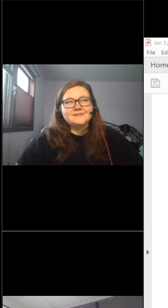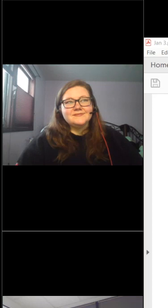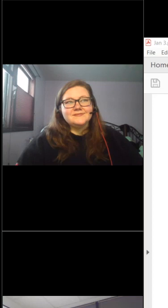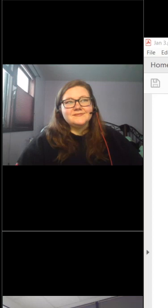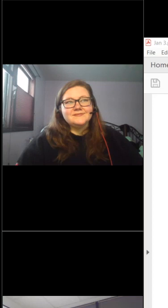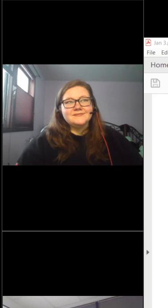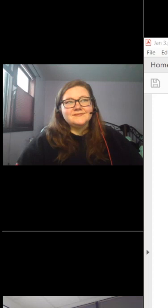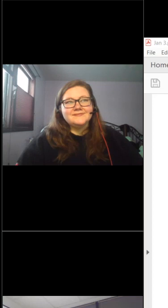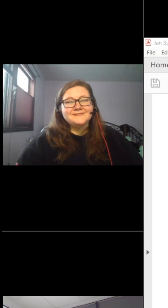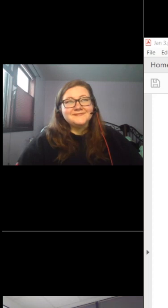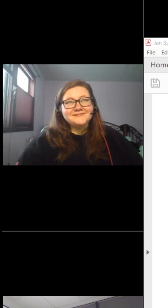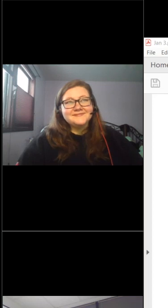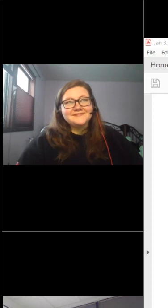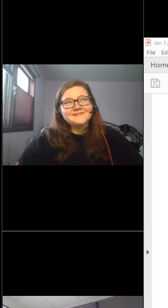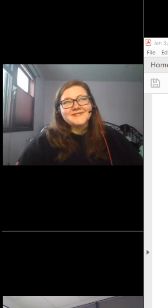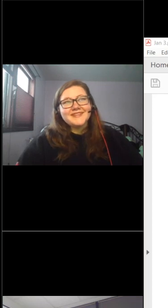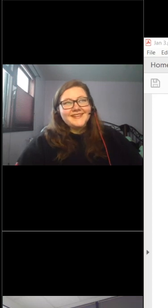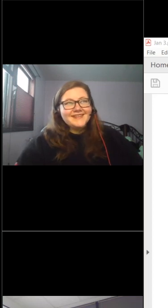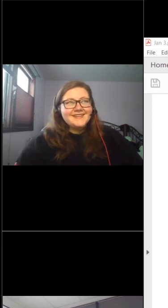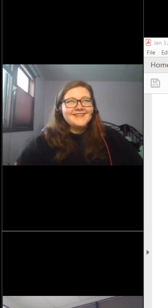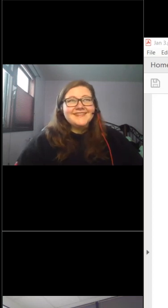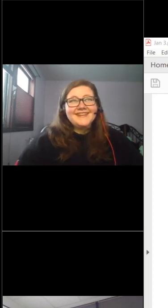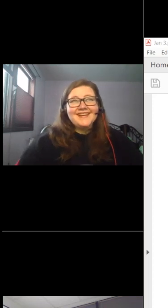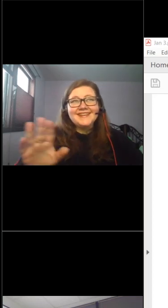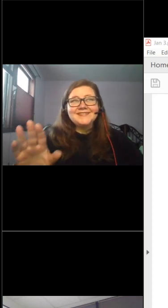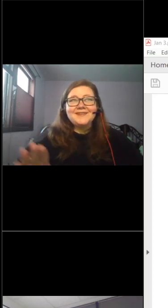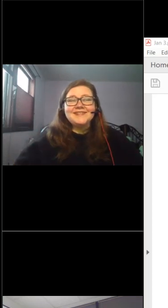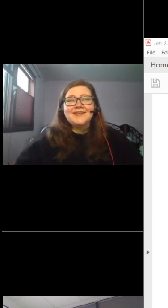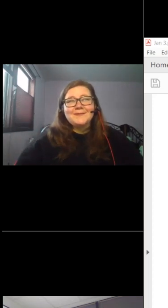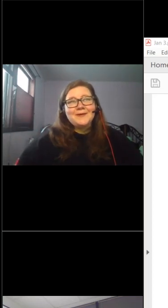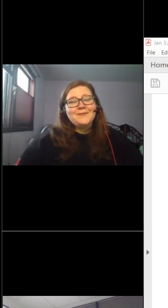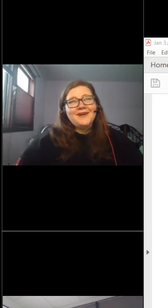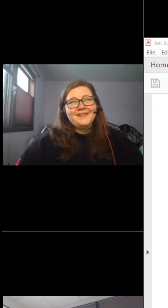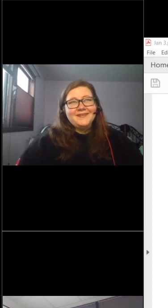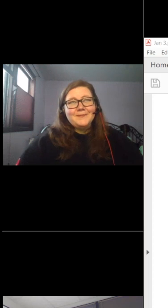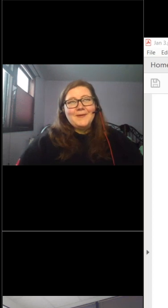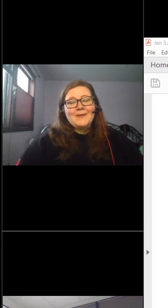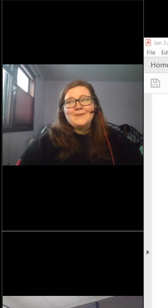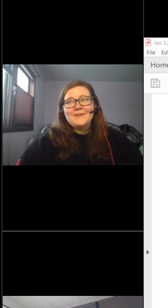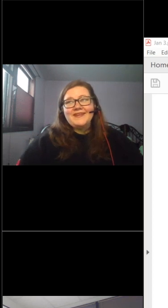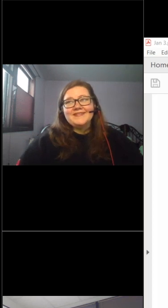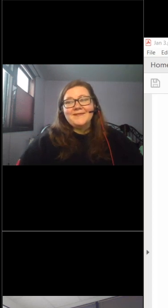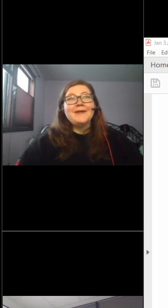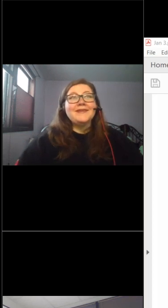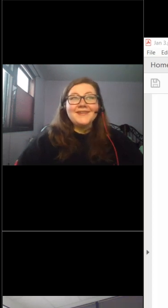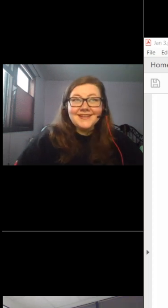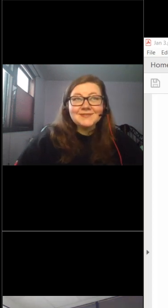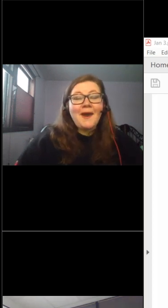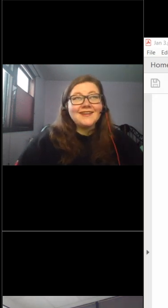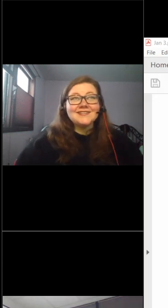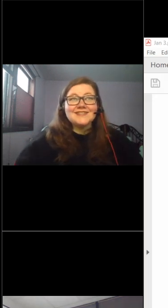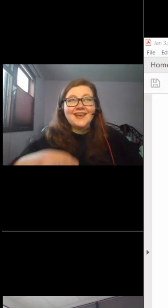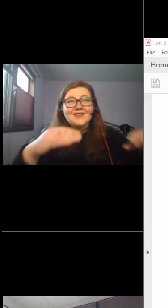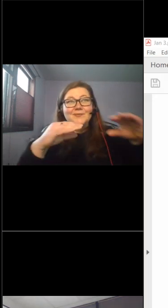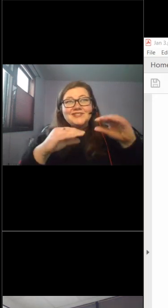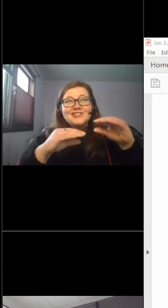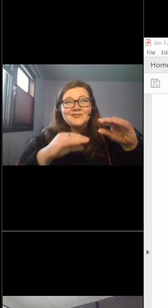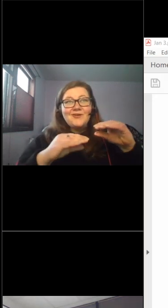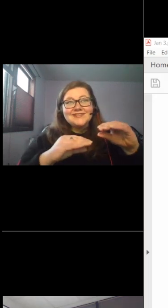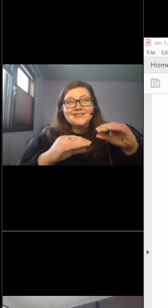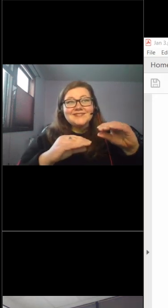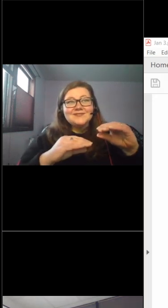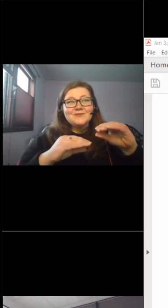again. Okay, just remember to do both. No, that's great timing. What you can expect is that there'll be